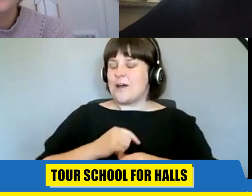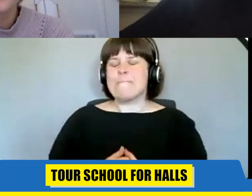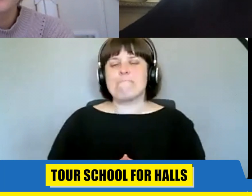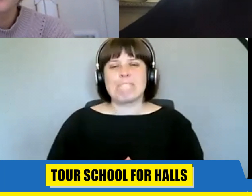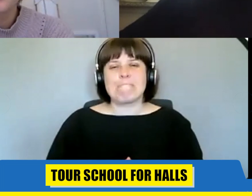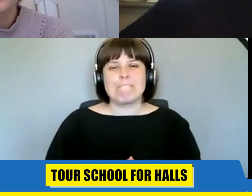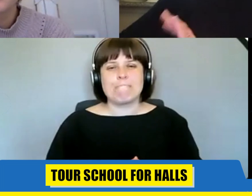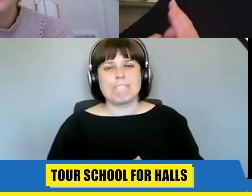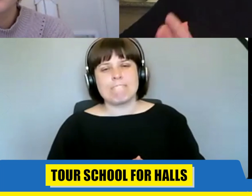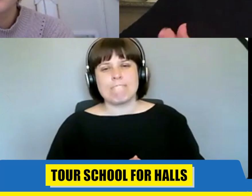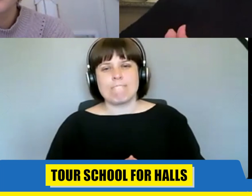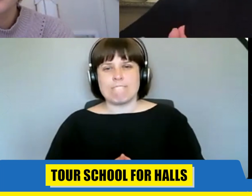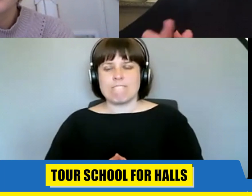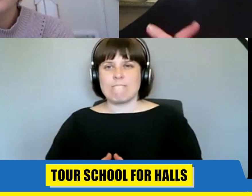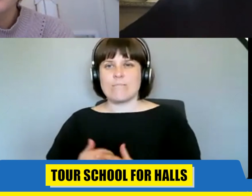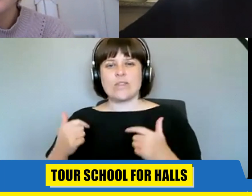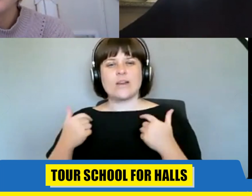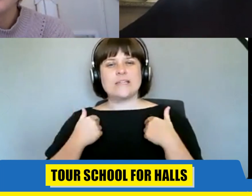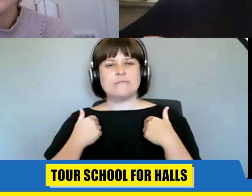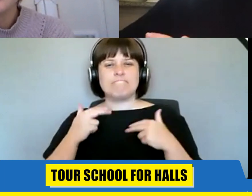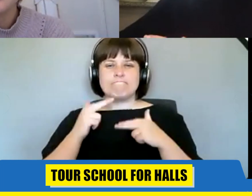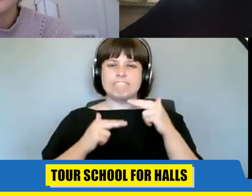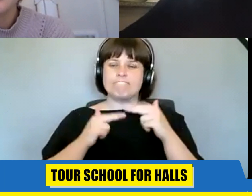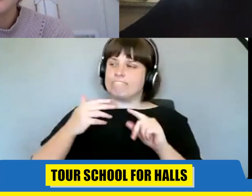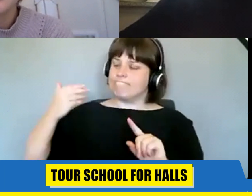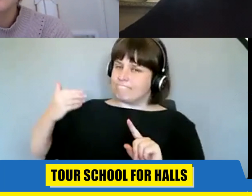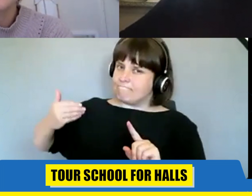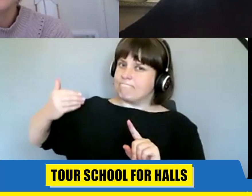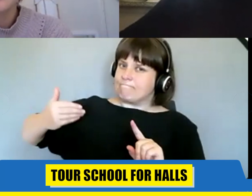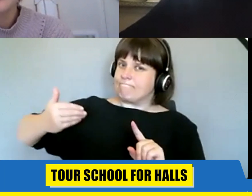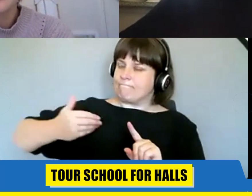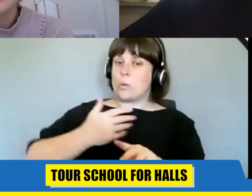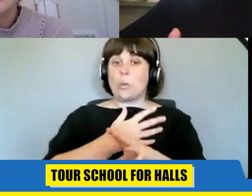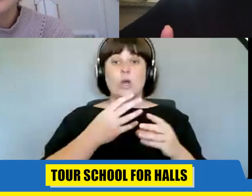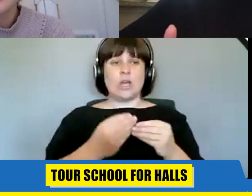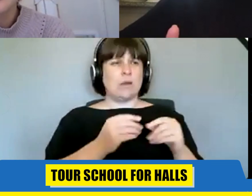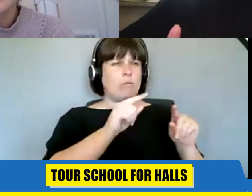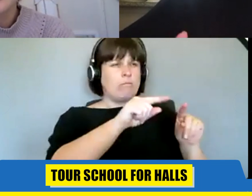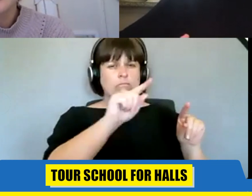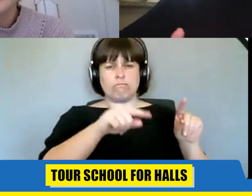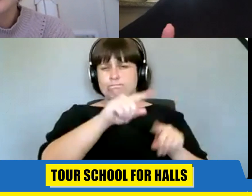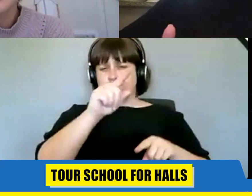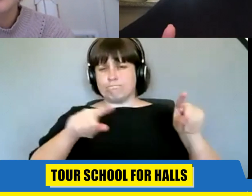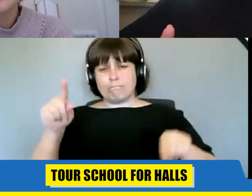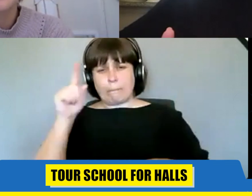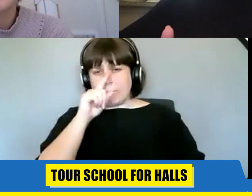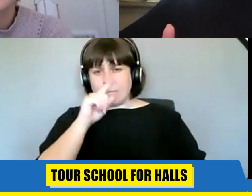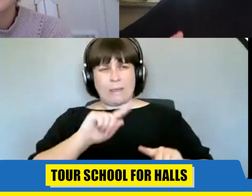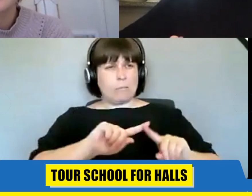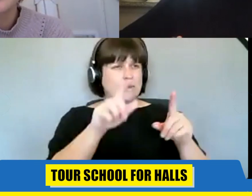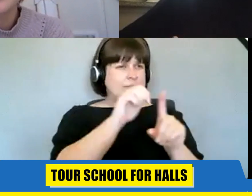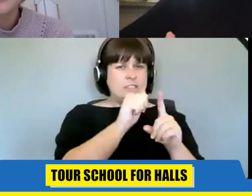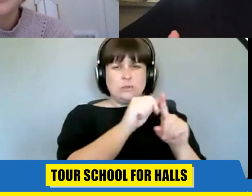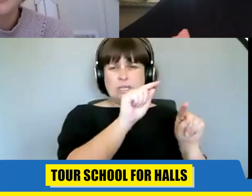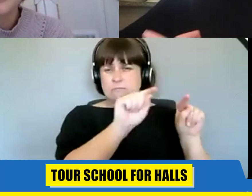So I've developed over the years of working with lots of different people in lots of different